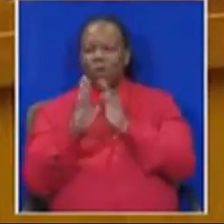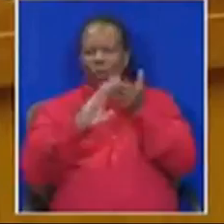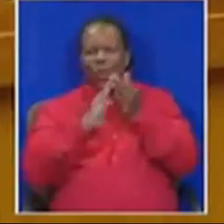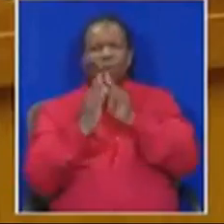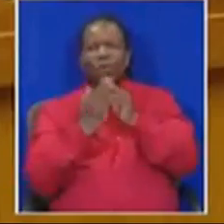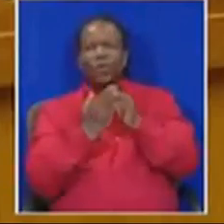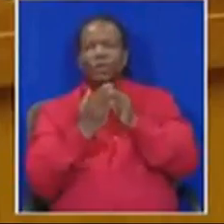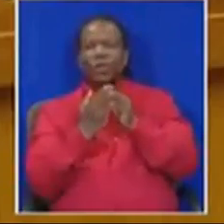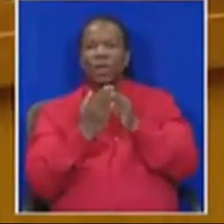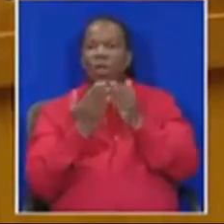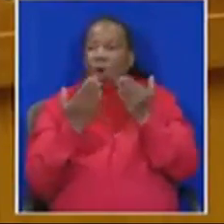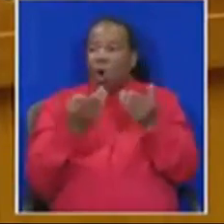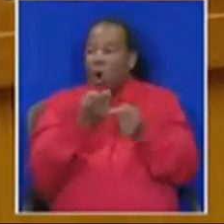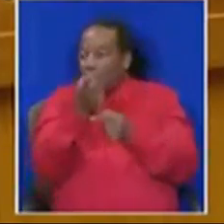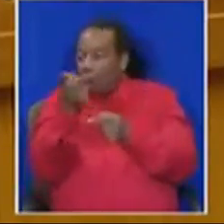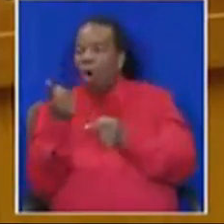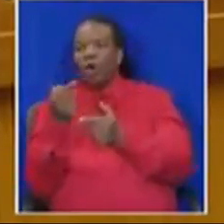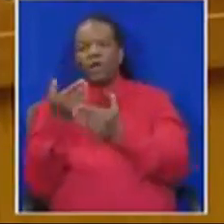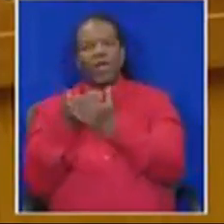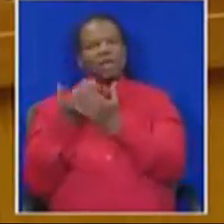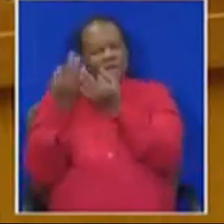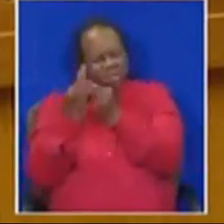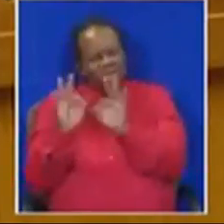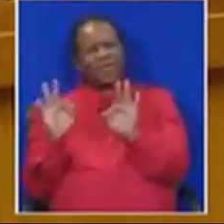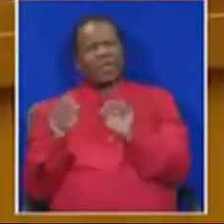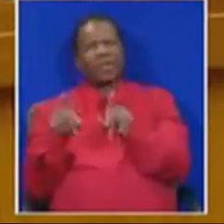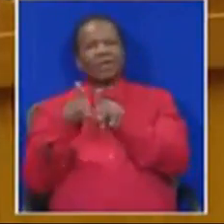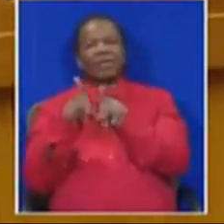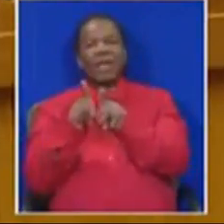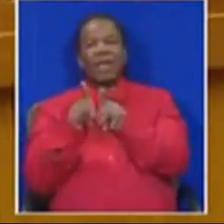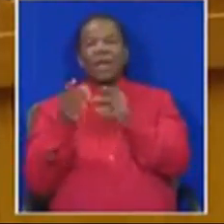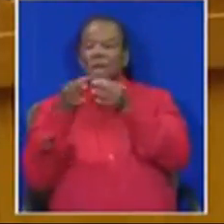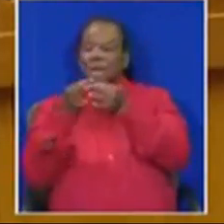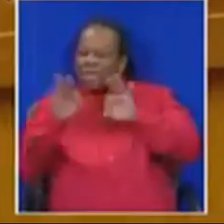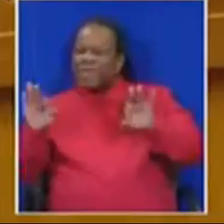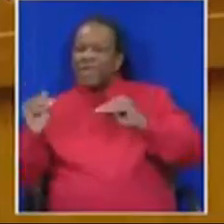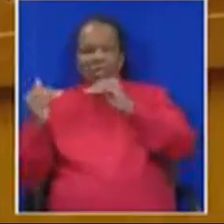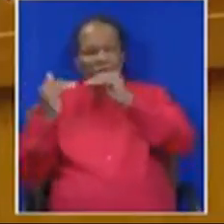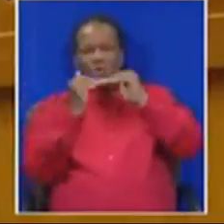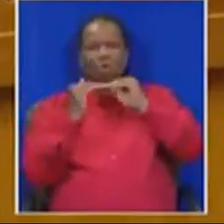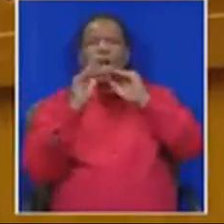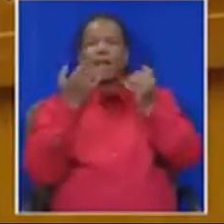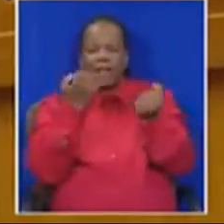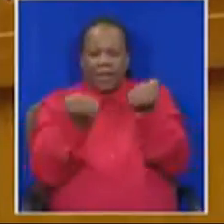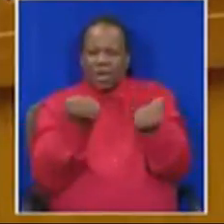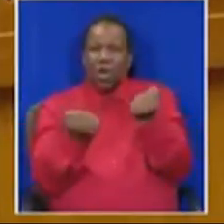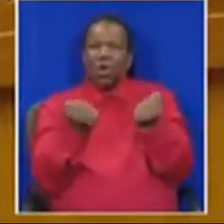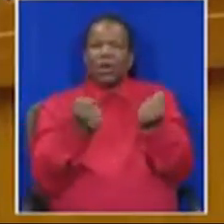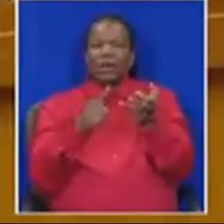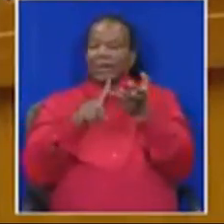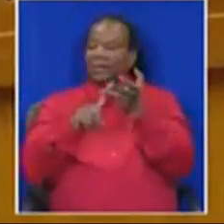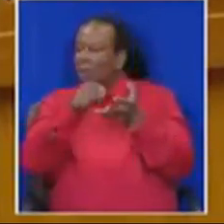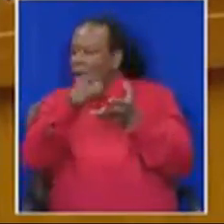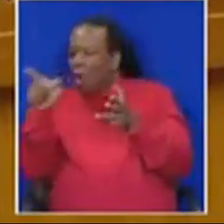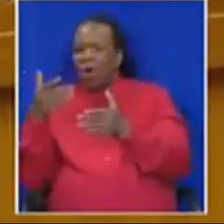be free, in which all may be equal before the law, and in which all may share in the